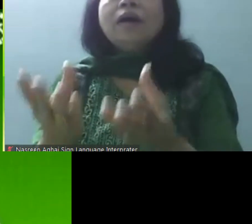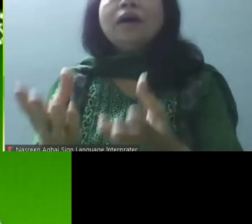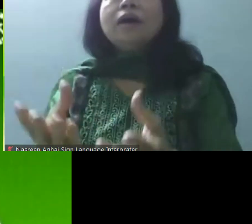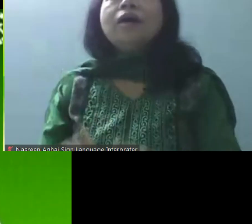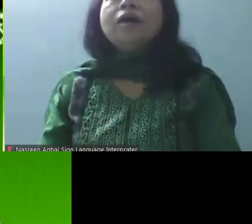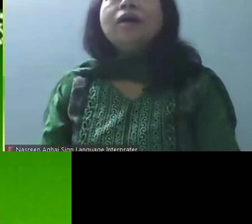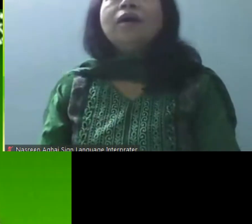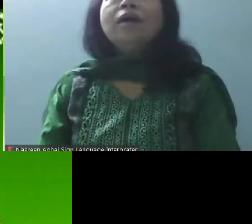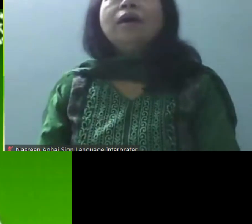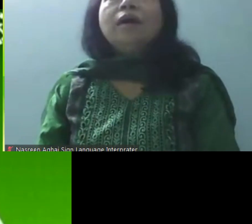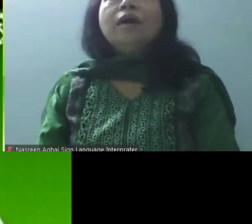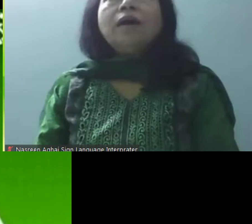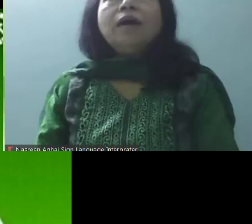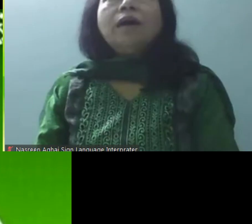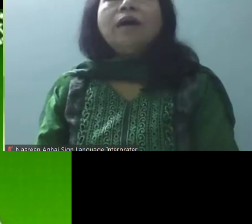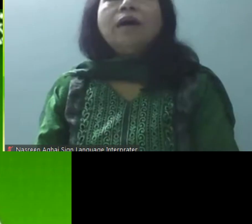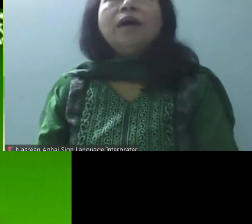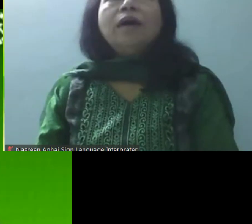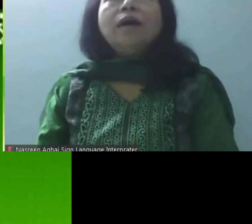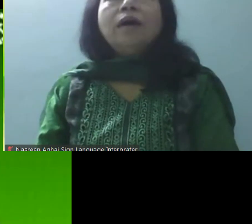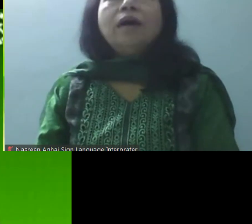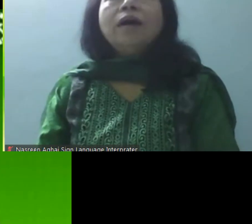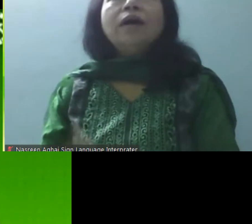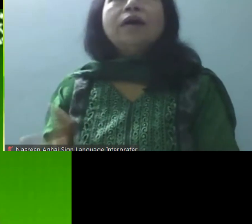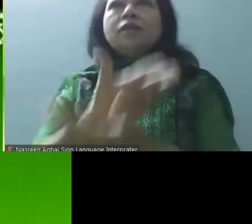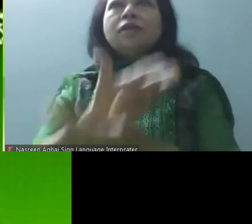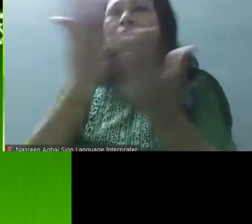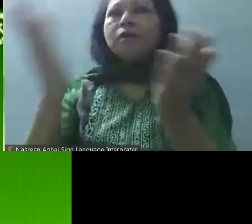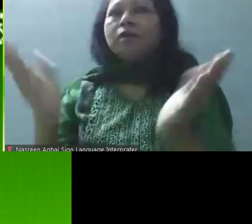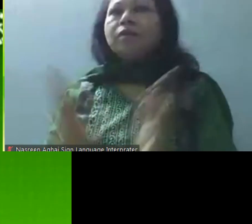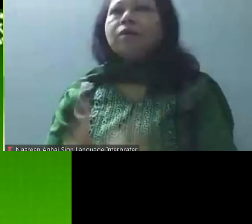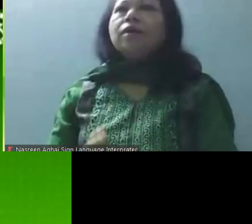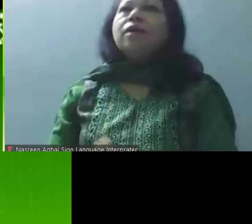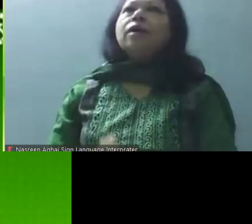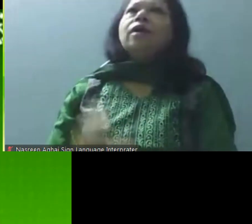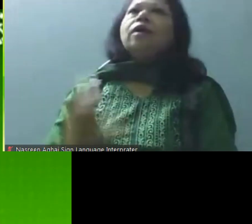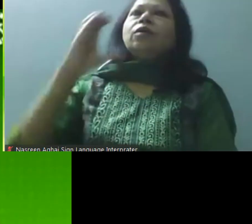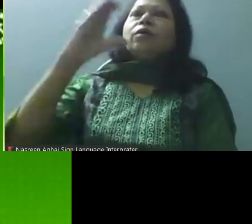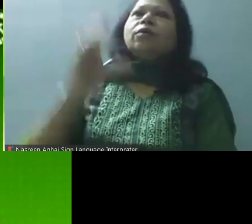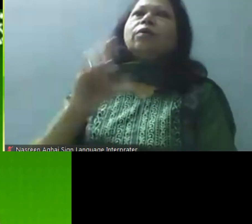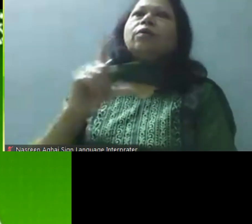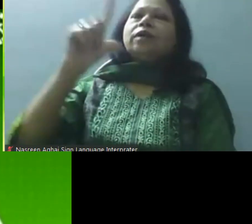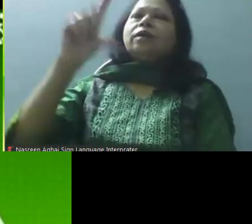and from the general situation to the COVID period, okay?